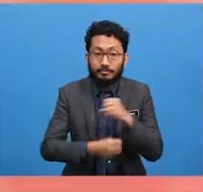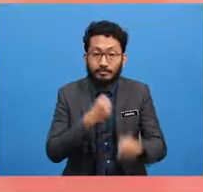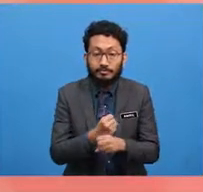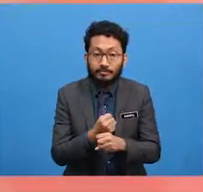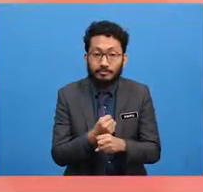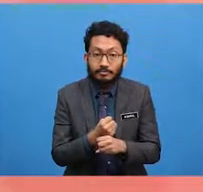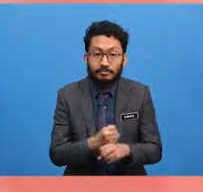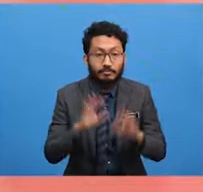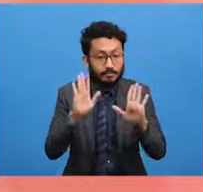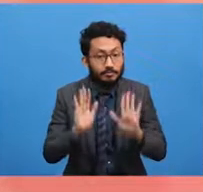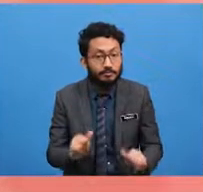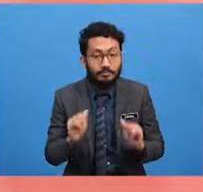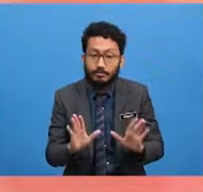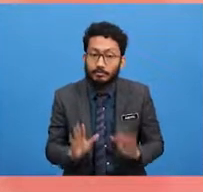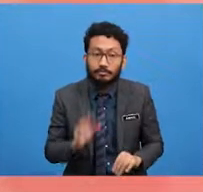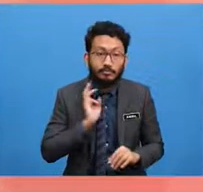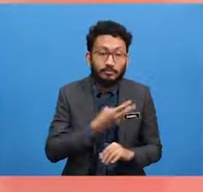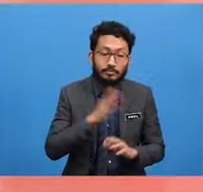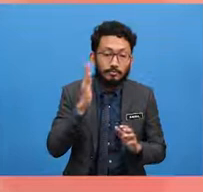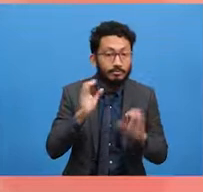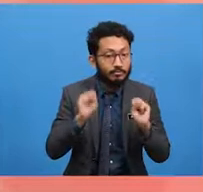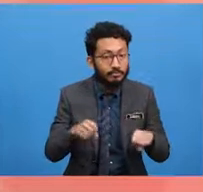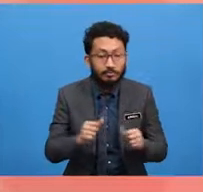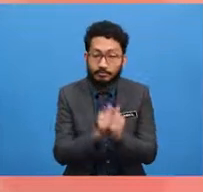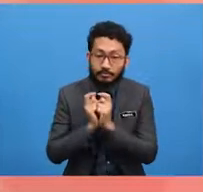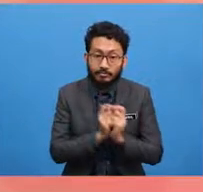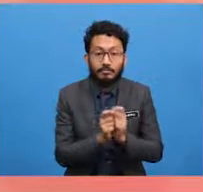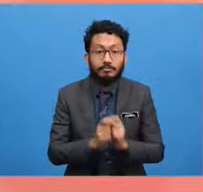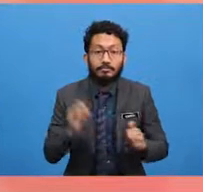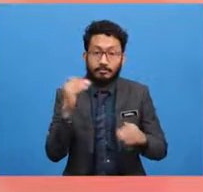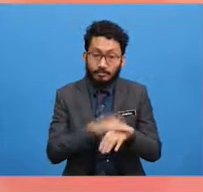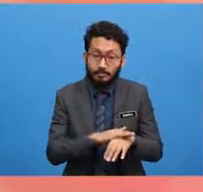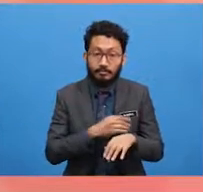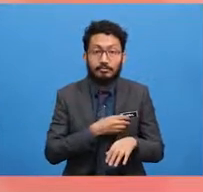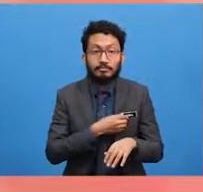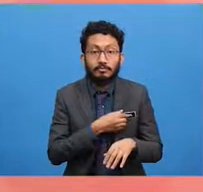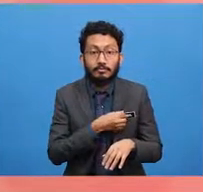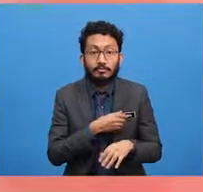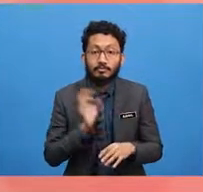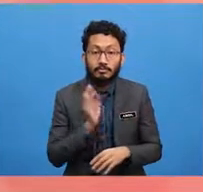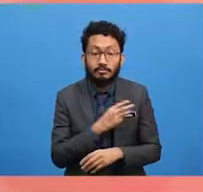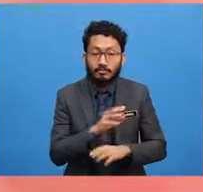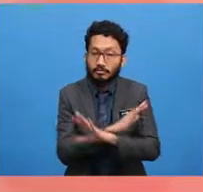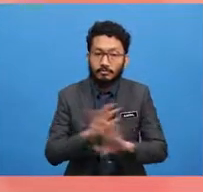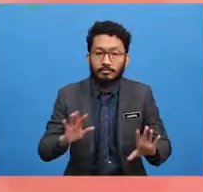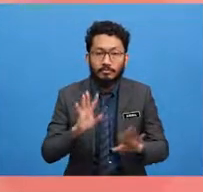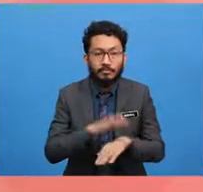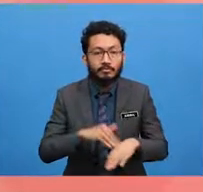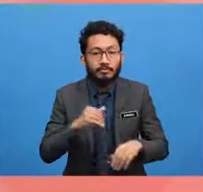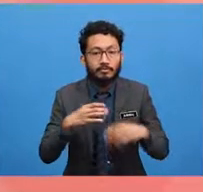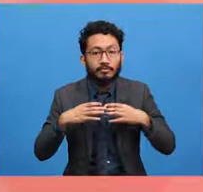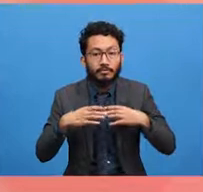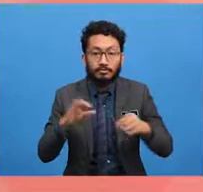wonderful that we will be able to get together again. we won't be on holiday in